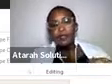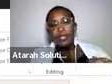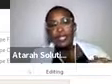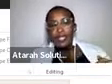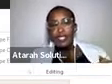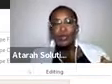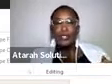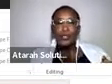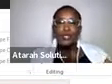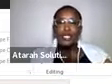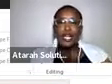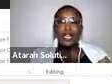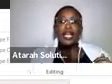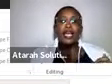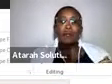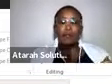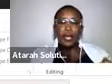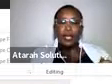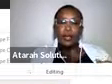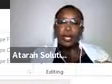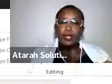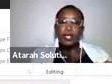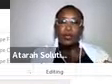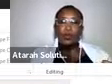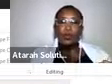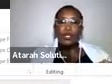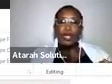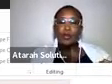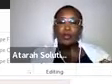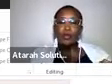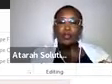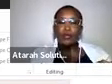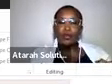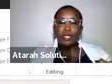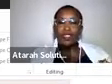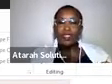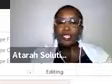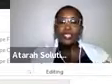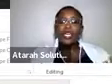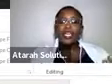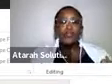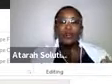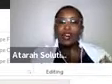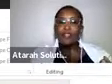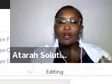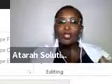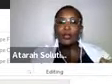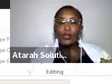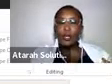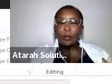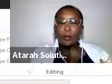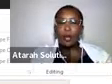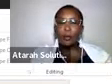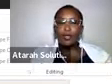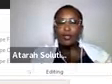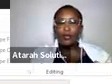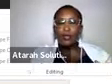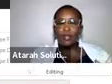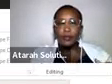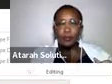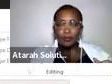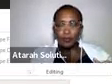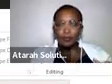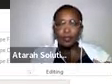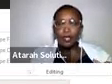have a piece of land that you wish to sell, Balcon Housing will be able to give you those services. If you have also a piece